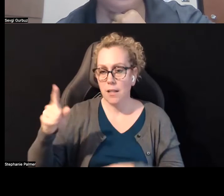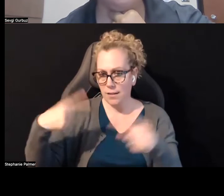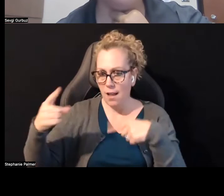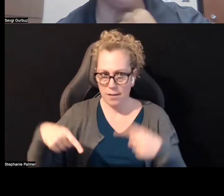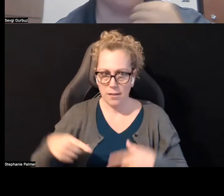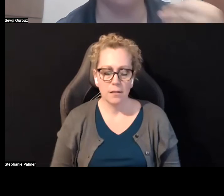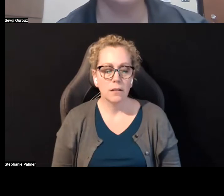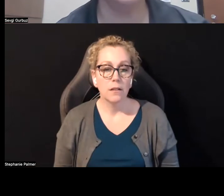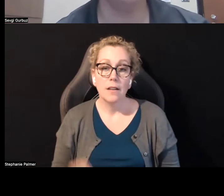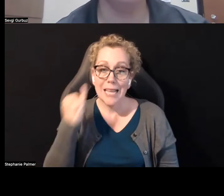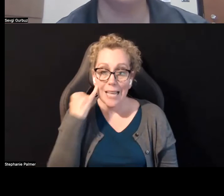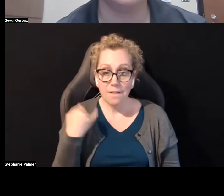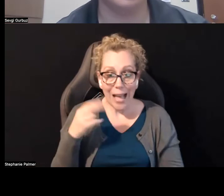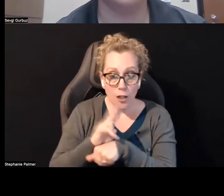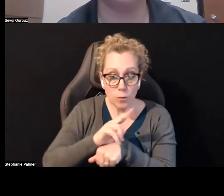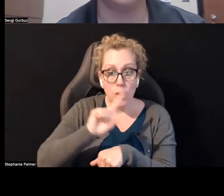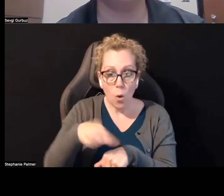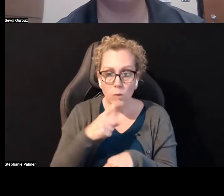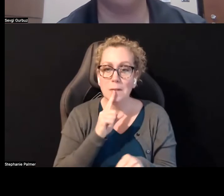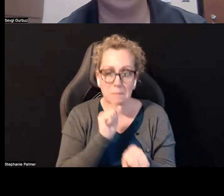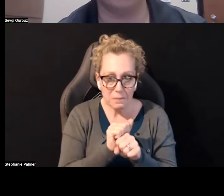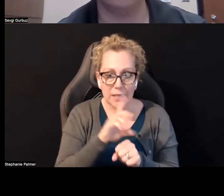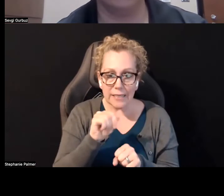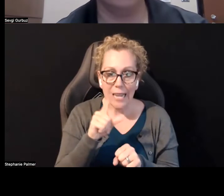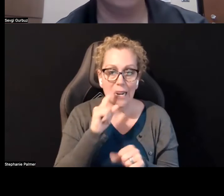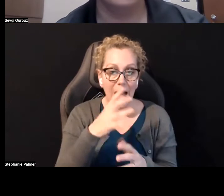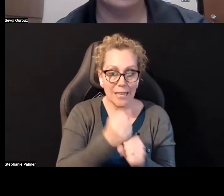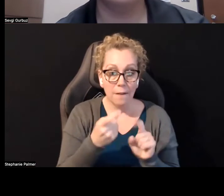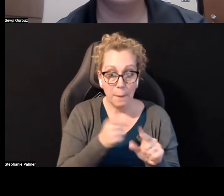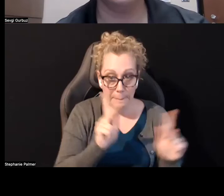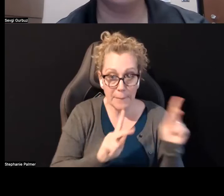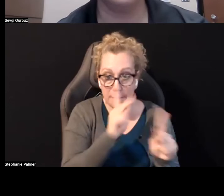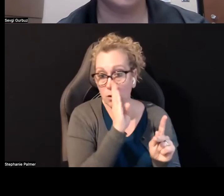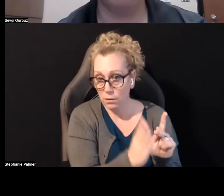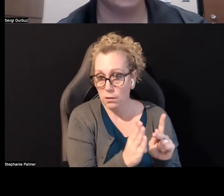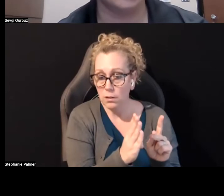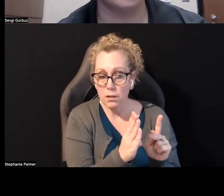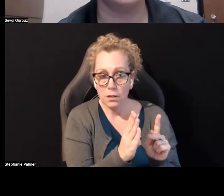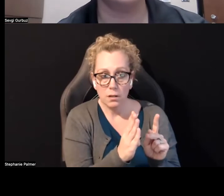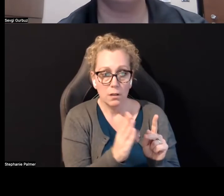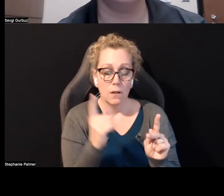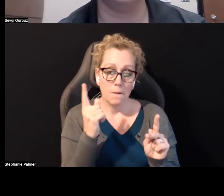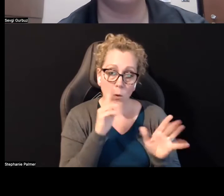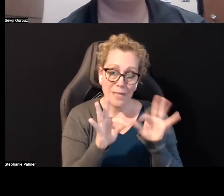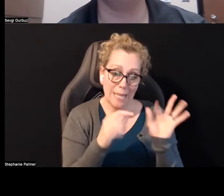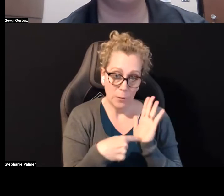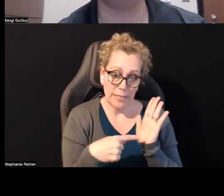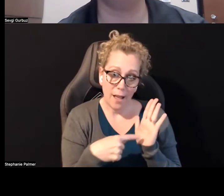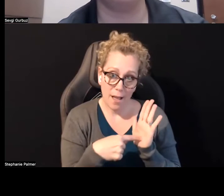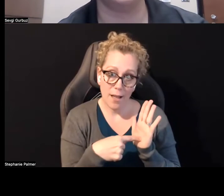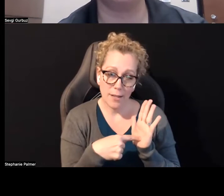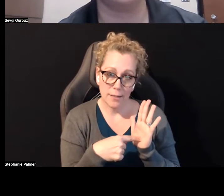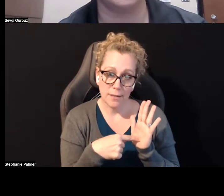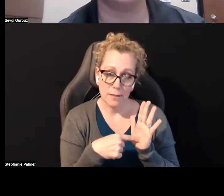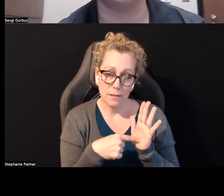And if I used only the real data that I was able to acquire. Now, in terms of sample size, the number of